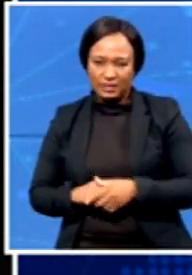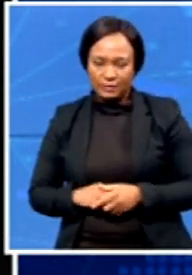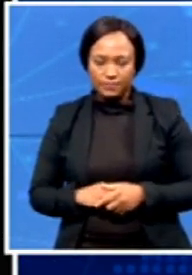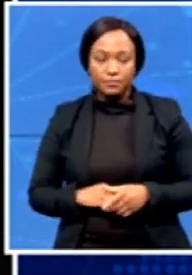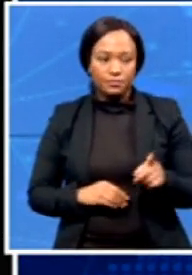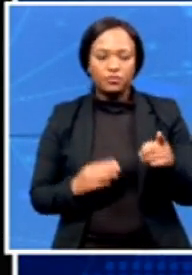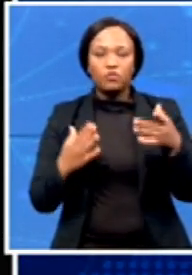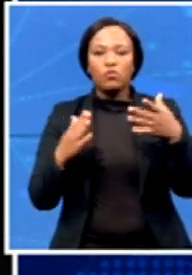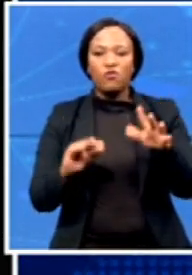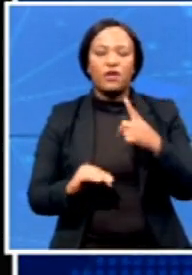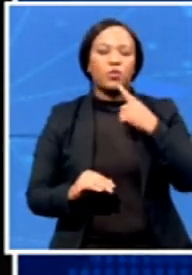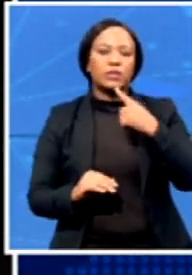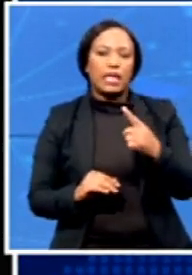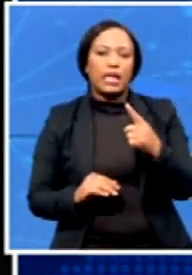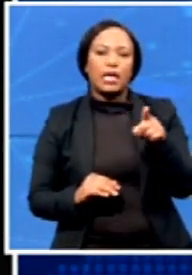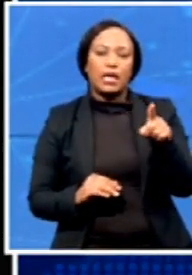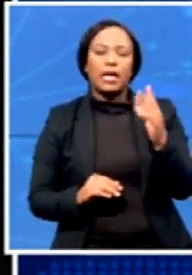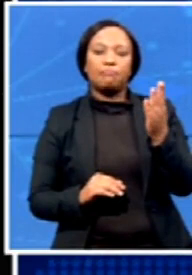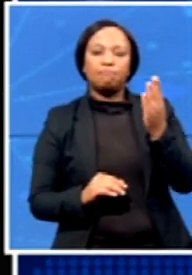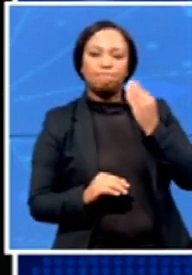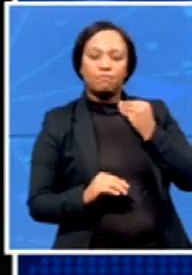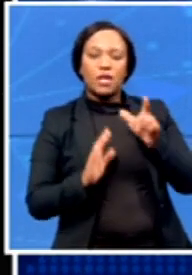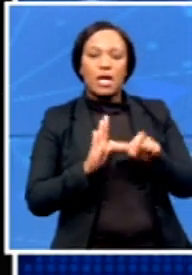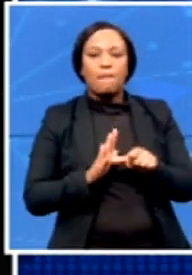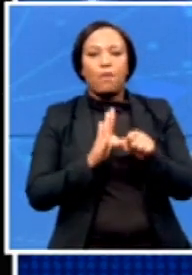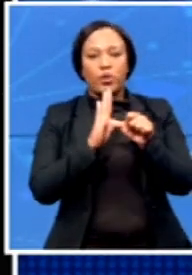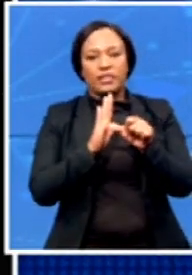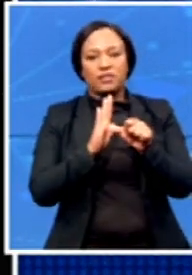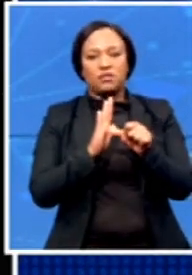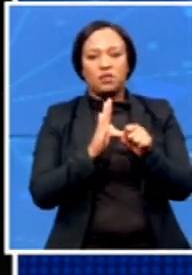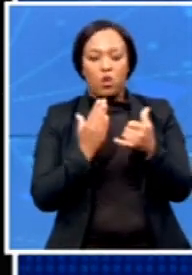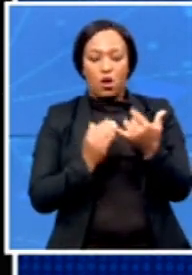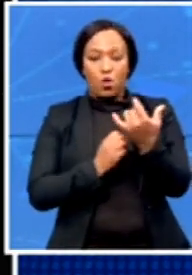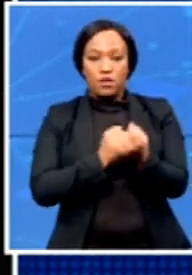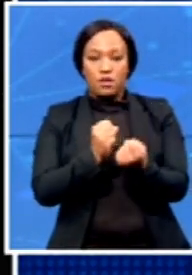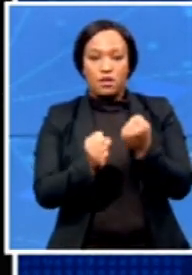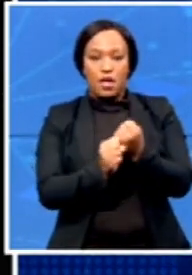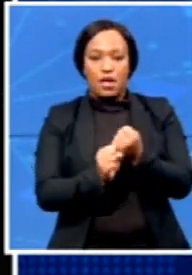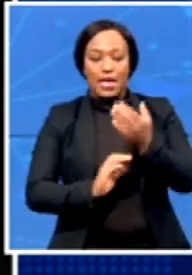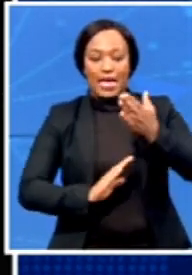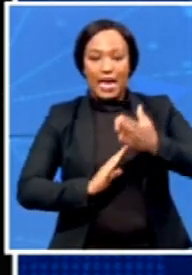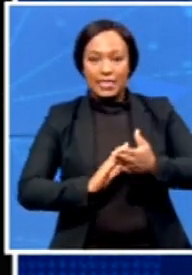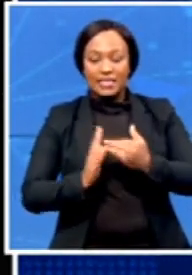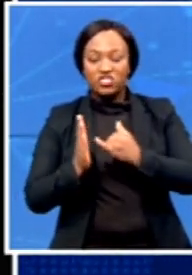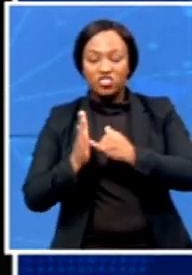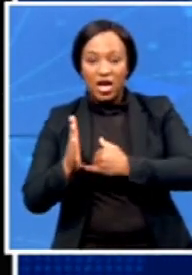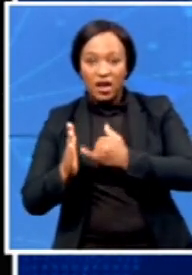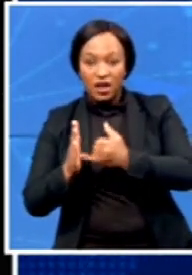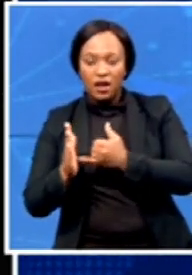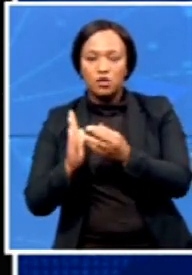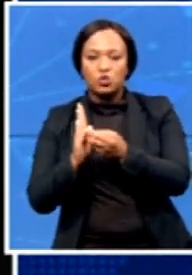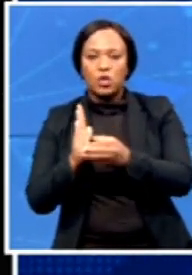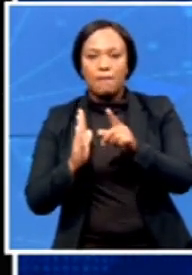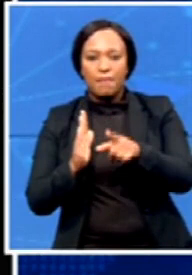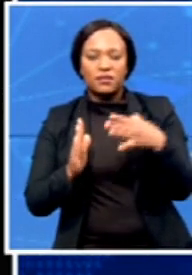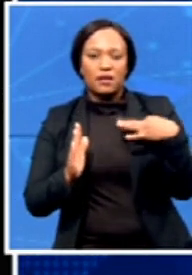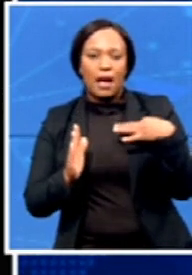year, early in January, students have to apply to come to university. And again, we're going to see issues